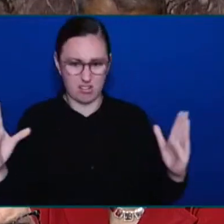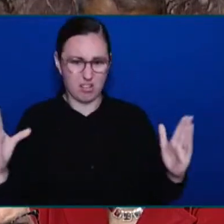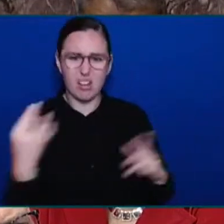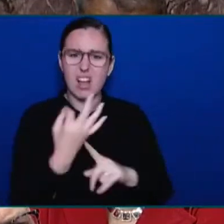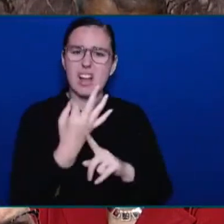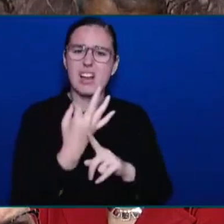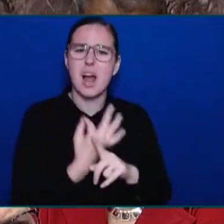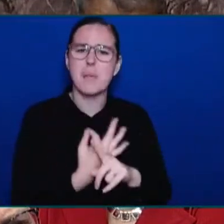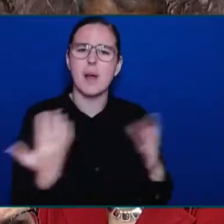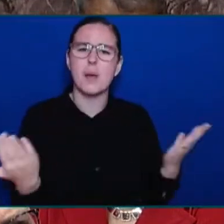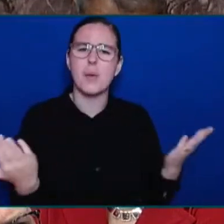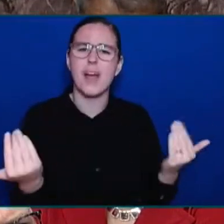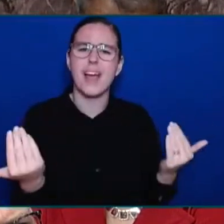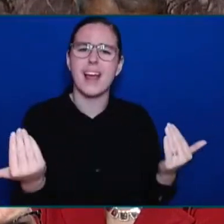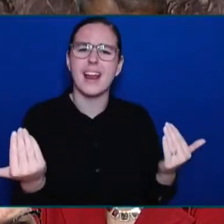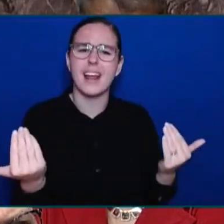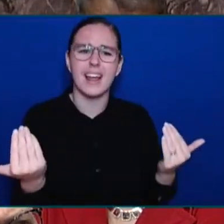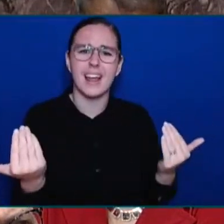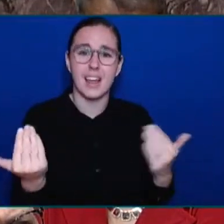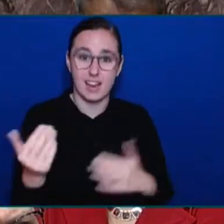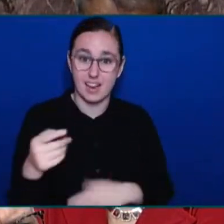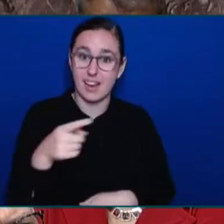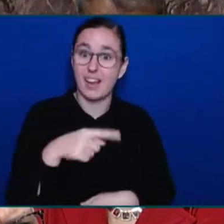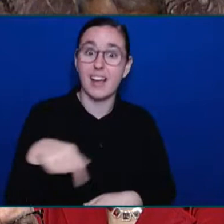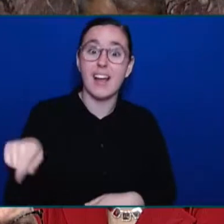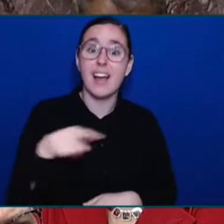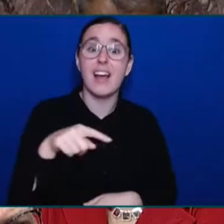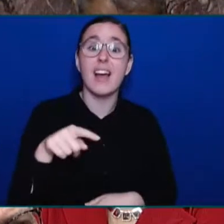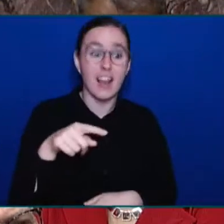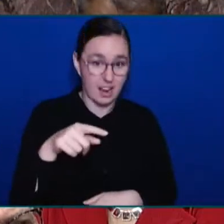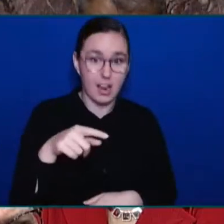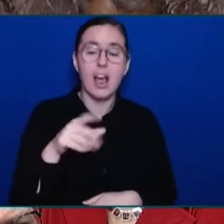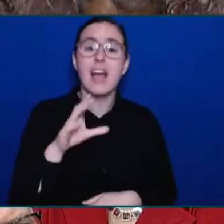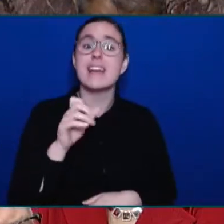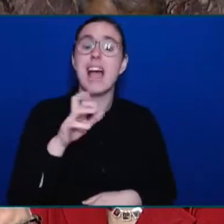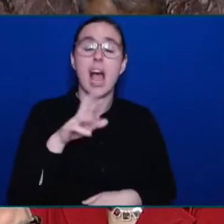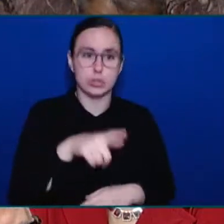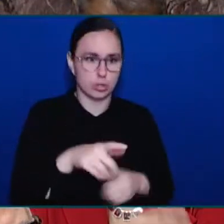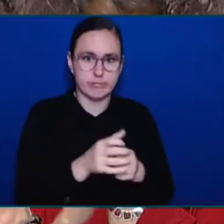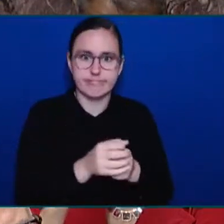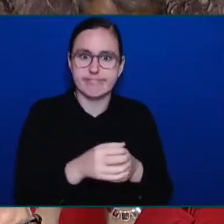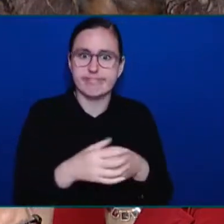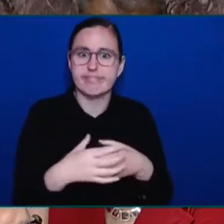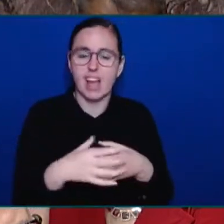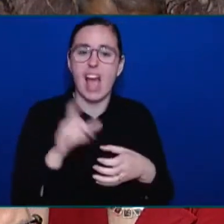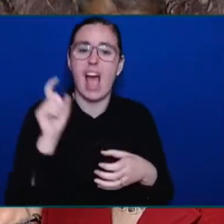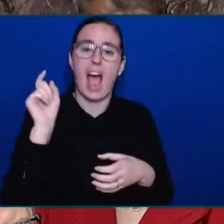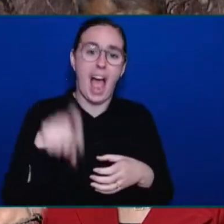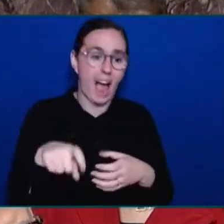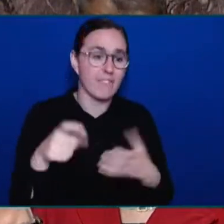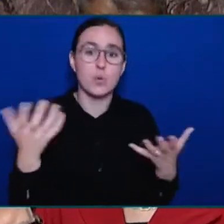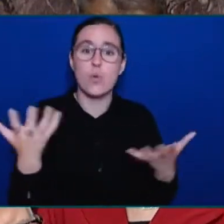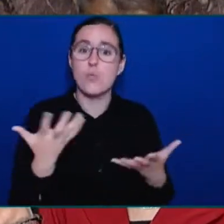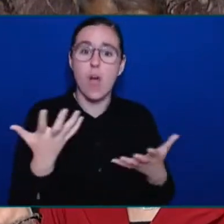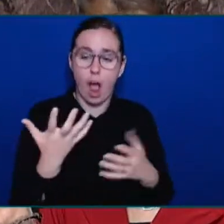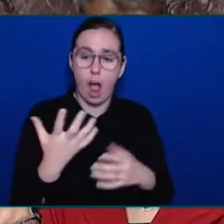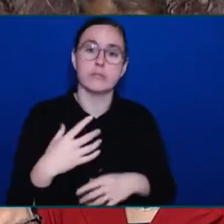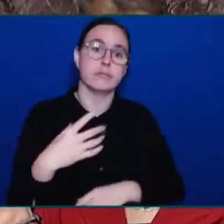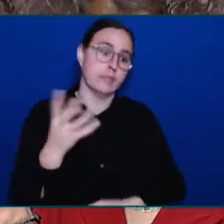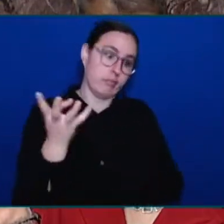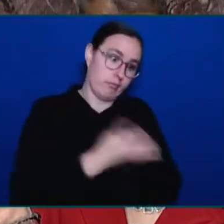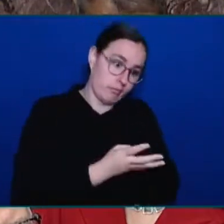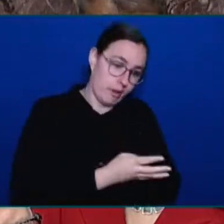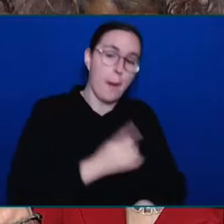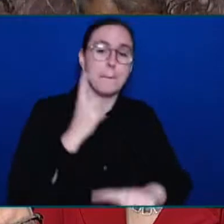now it requires both chemotherapy and radiation. The devastating personal result of a